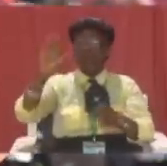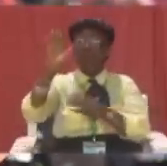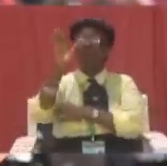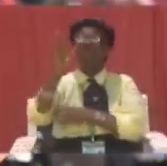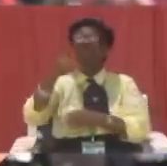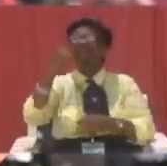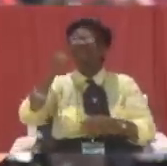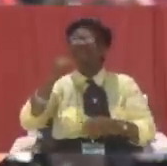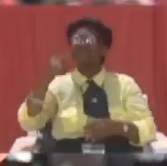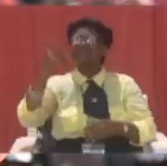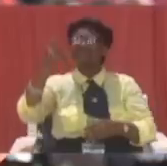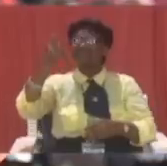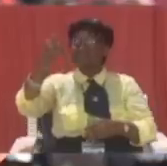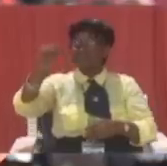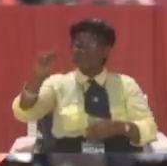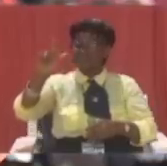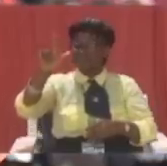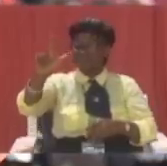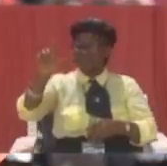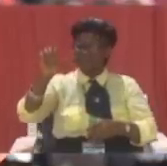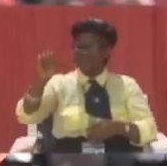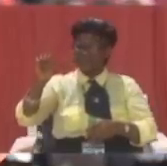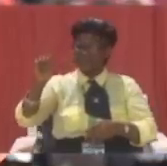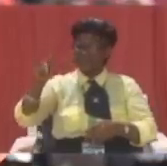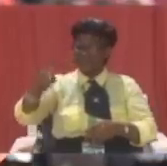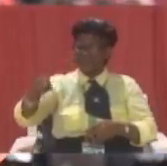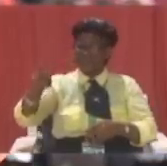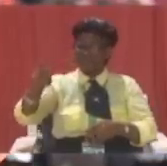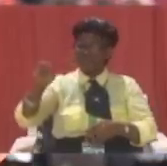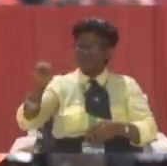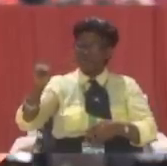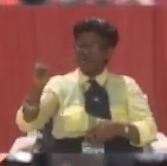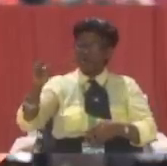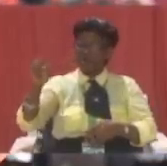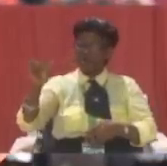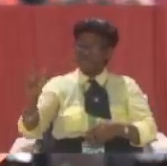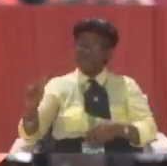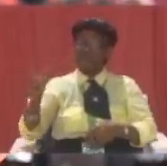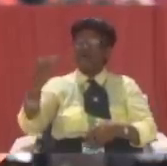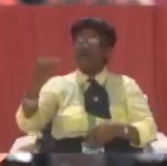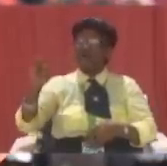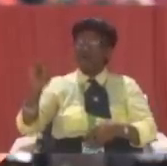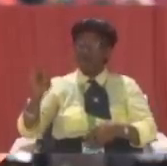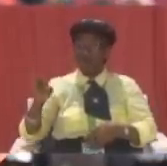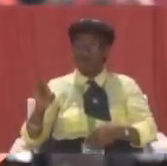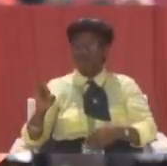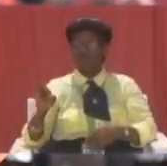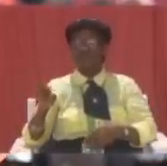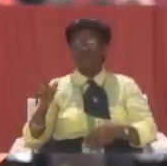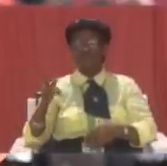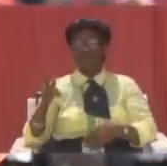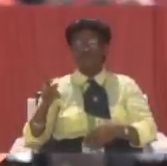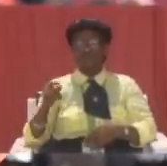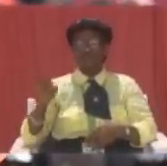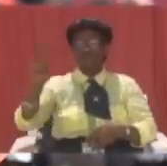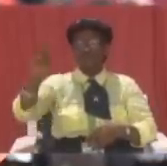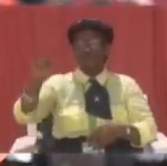cleave unto Gehazi and his seed forever.